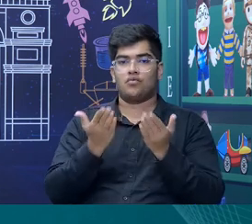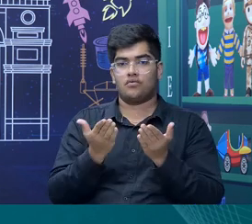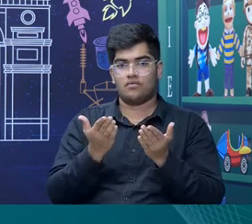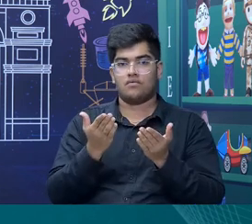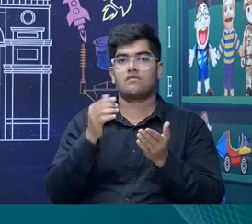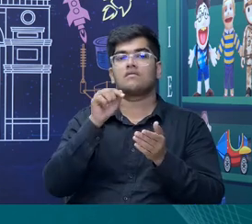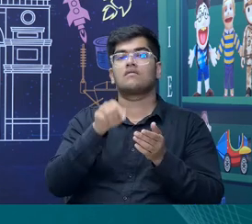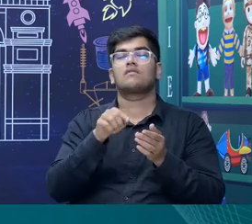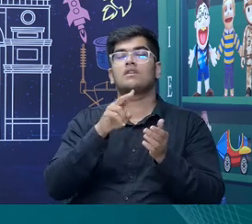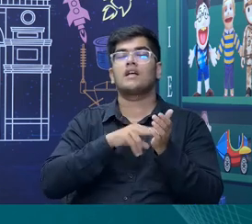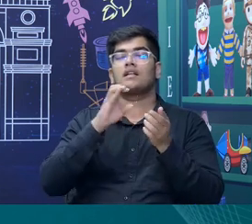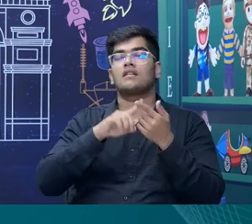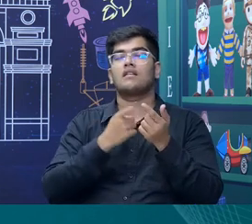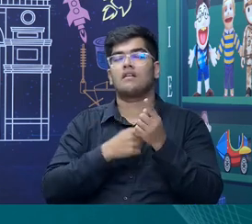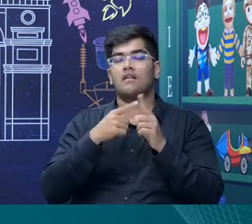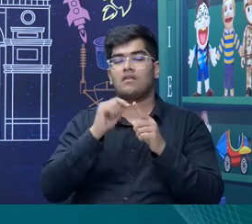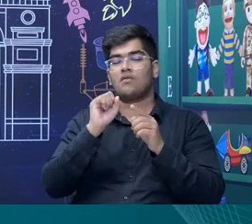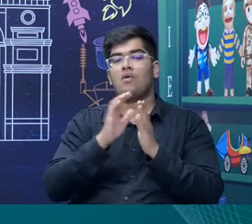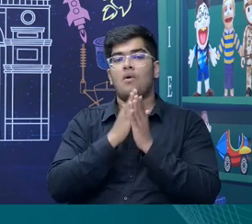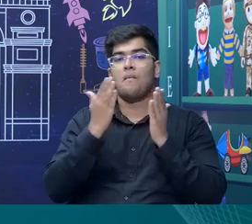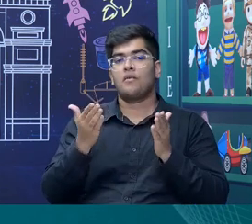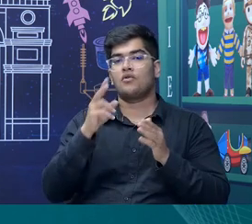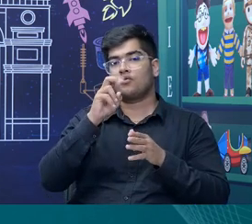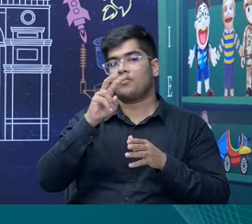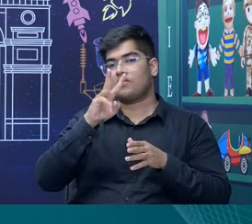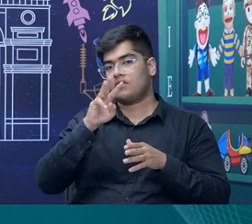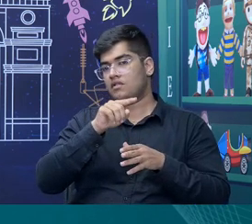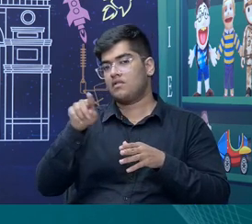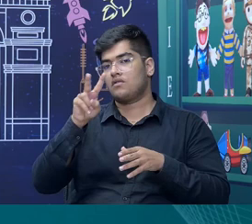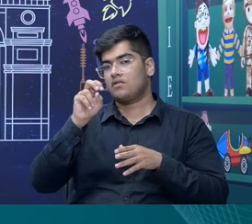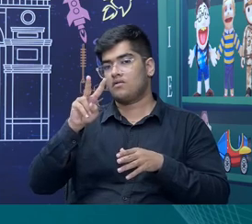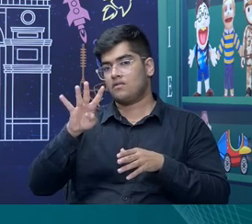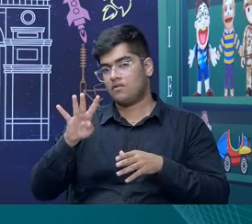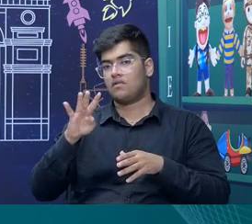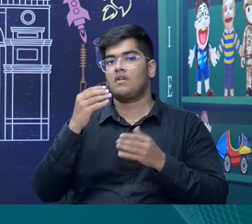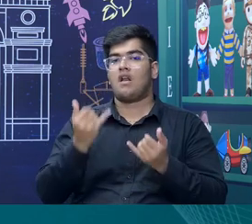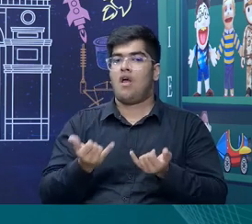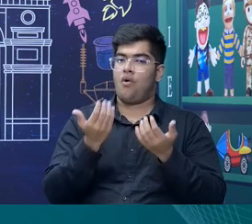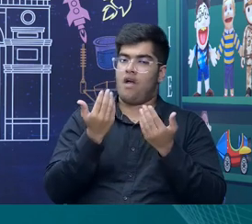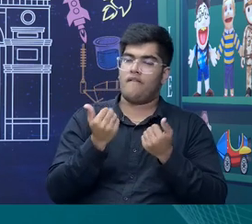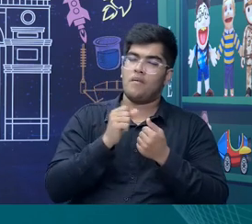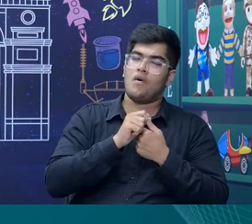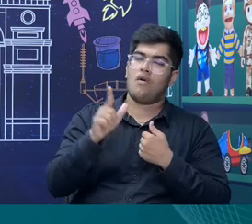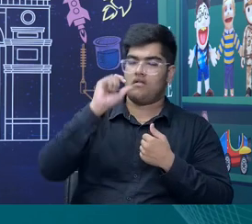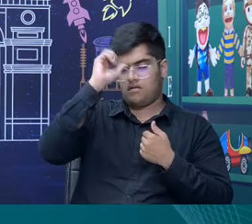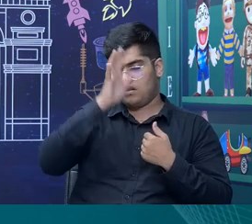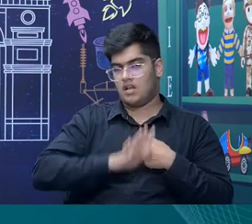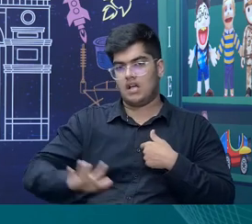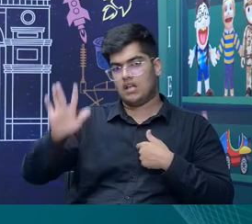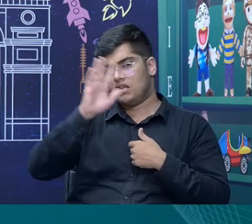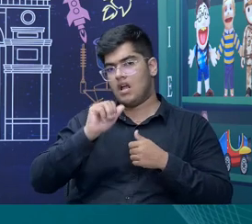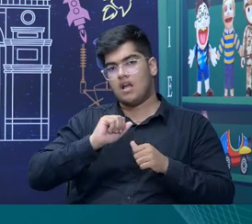foreign ncert textbooks for the Academic Year 2023-24 are available throughout the country